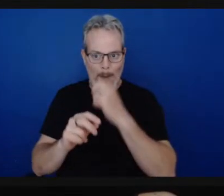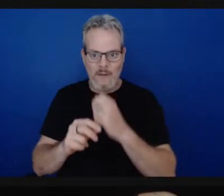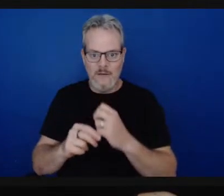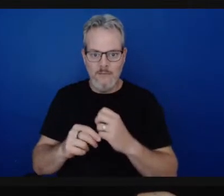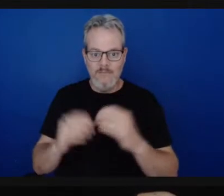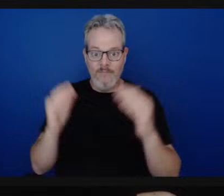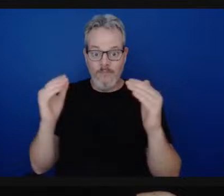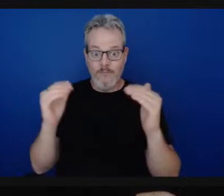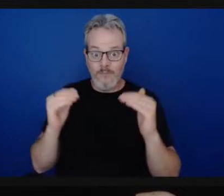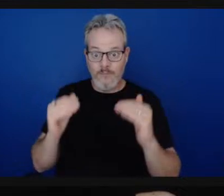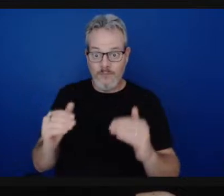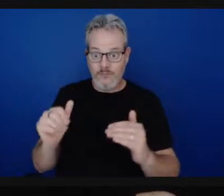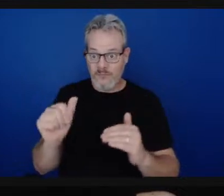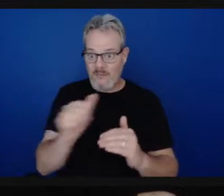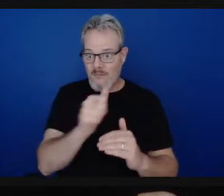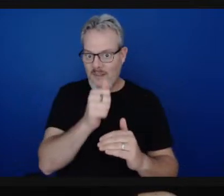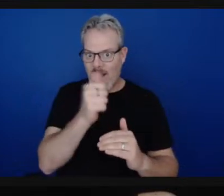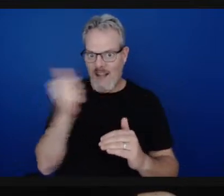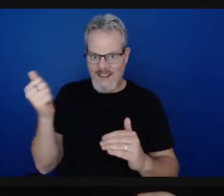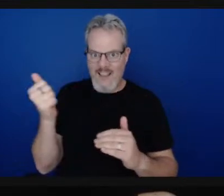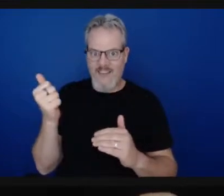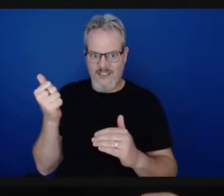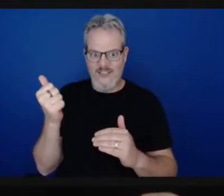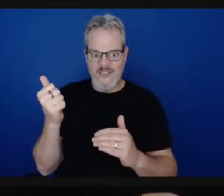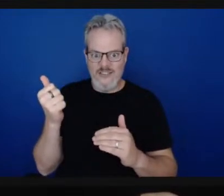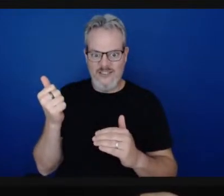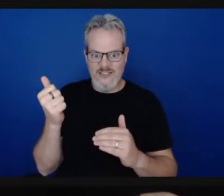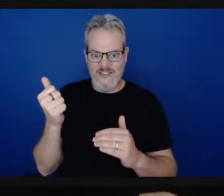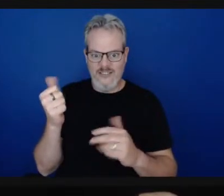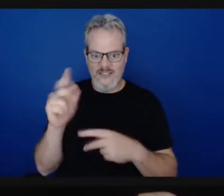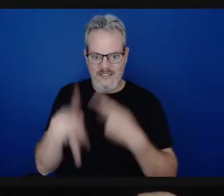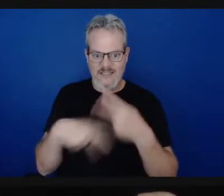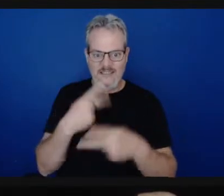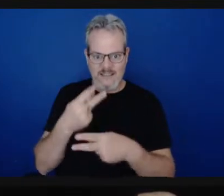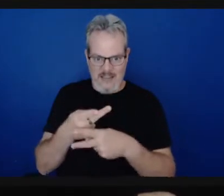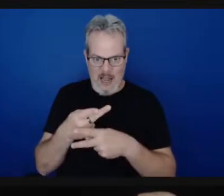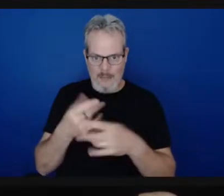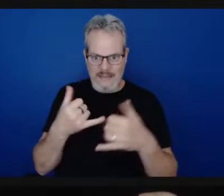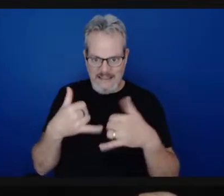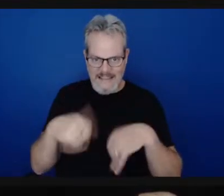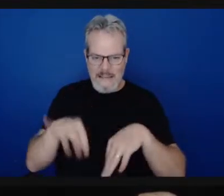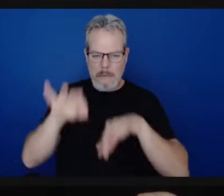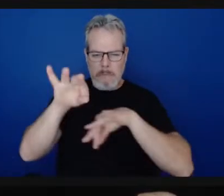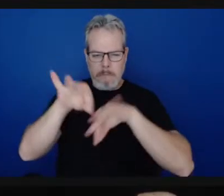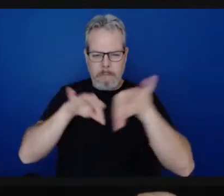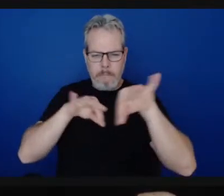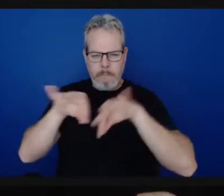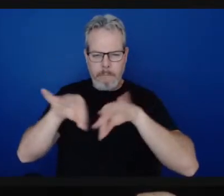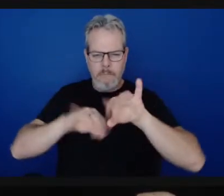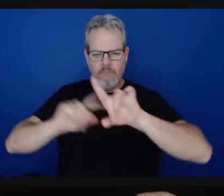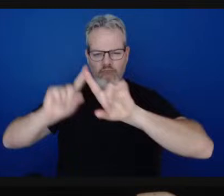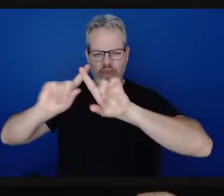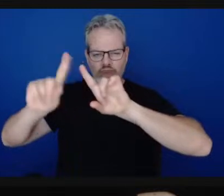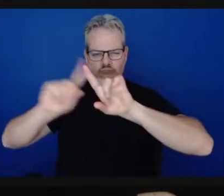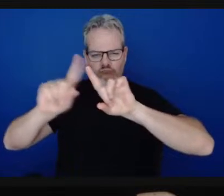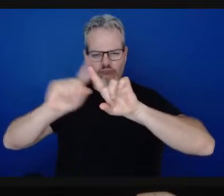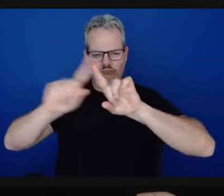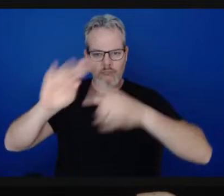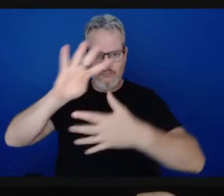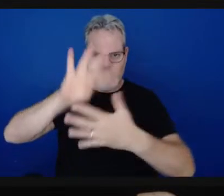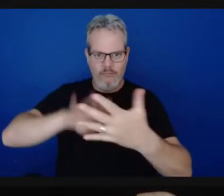other version of it, where it actually outlines all different talks. Okay, so here is the